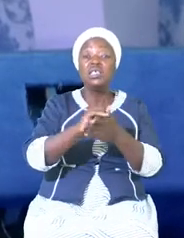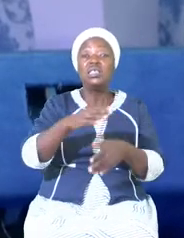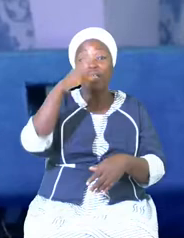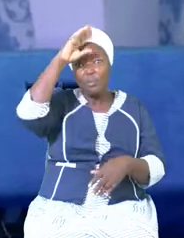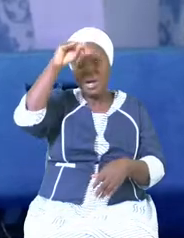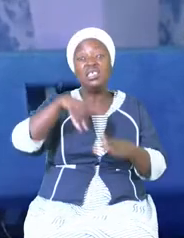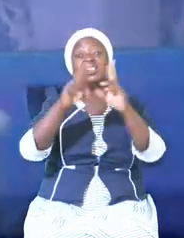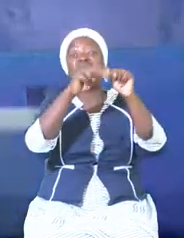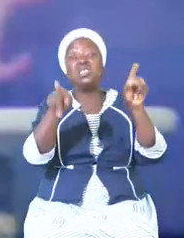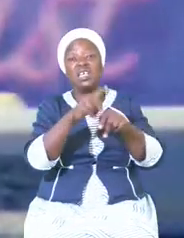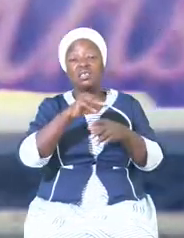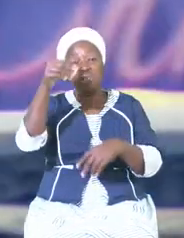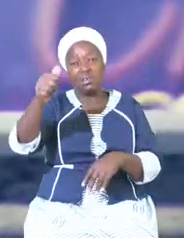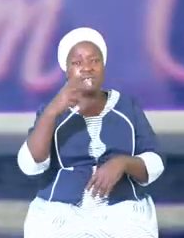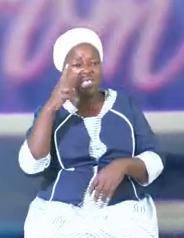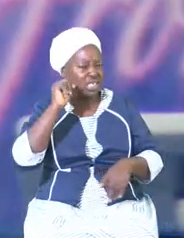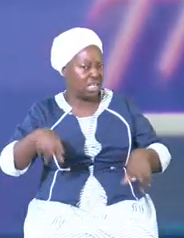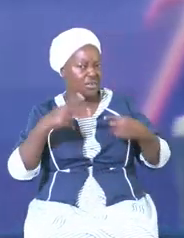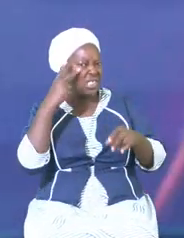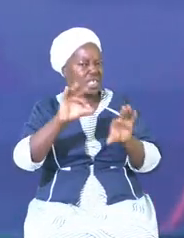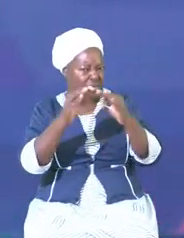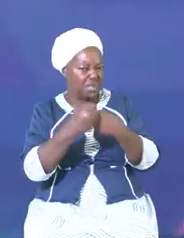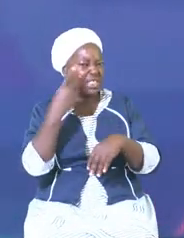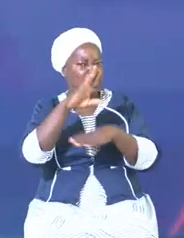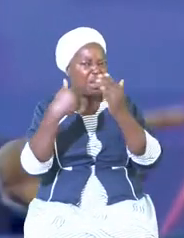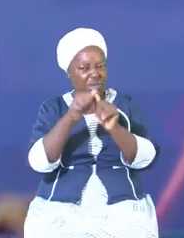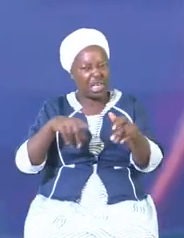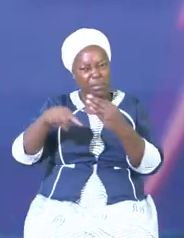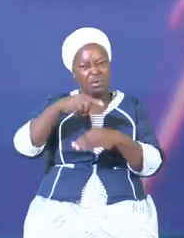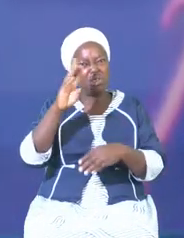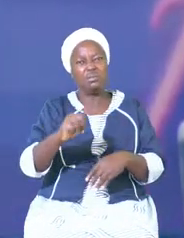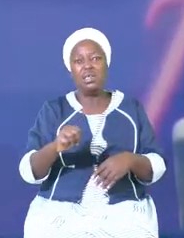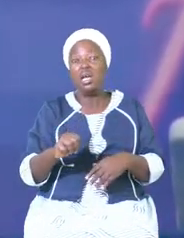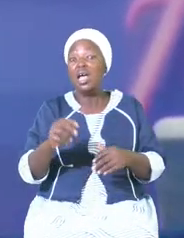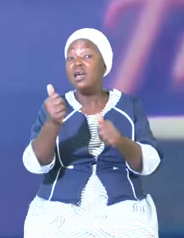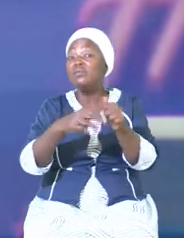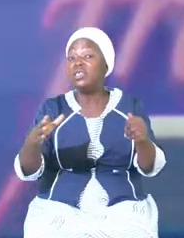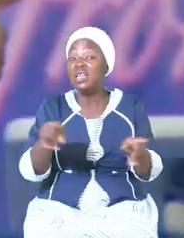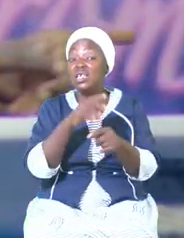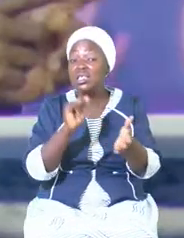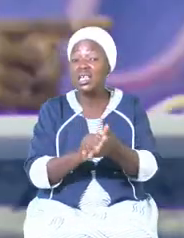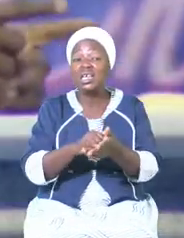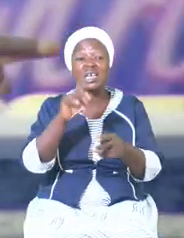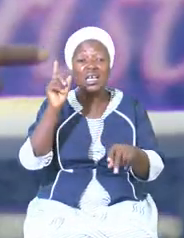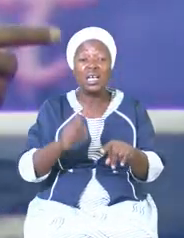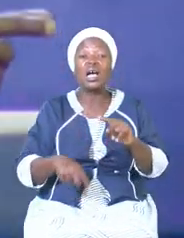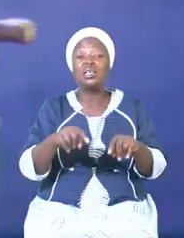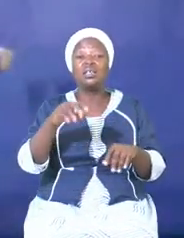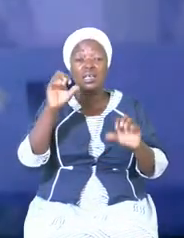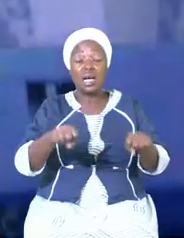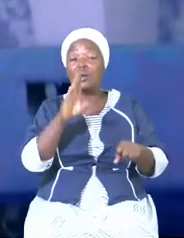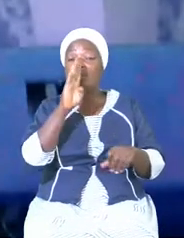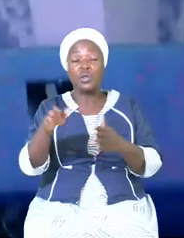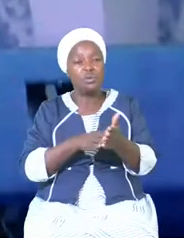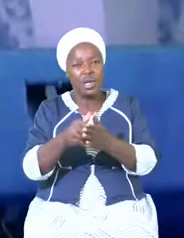his family. All that he gives you will be as weak as any athlete can be weak. But when Christ